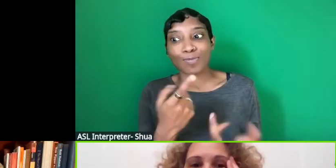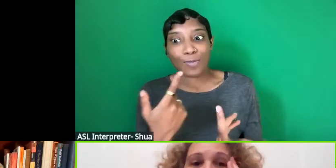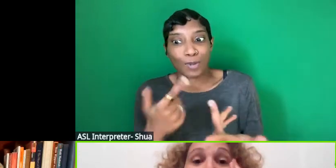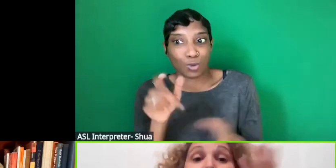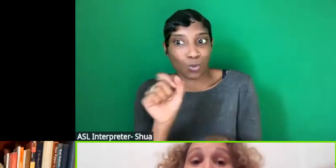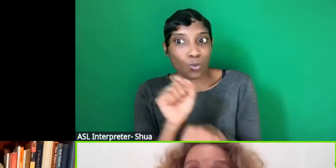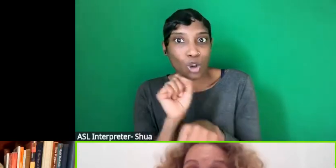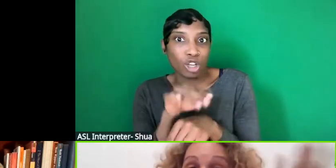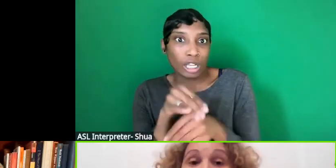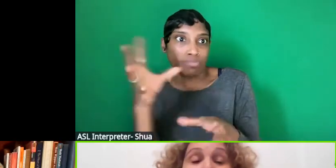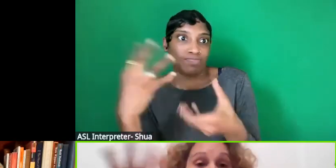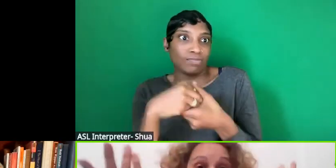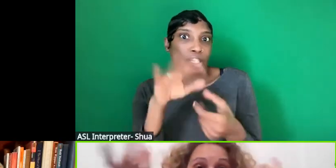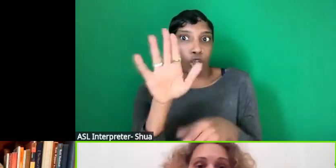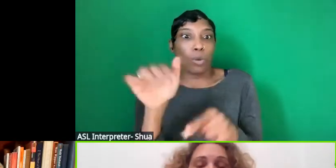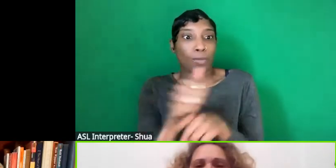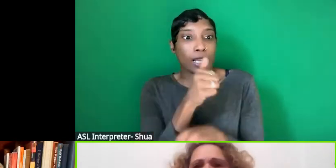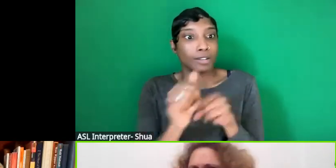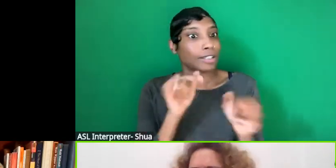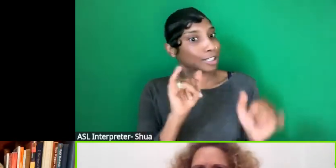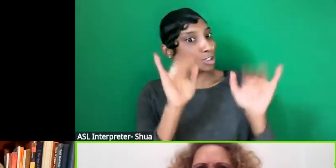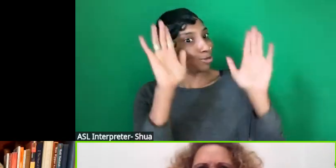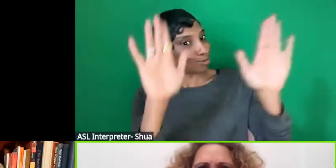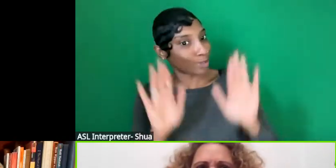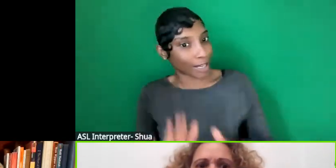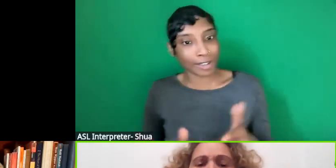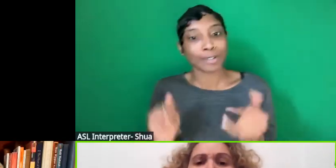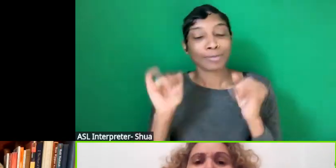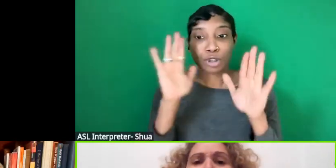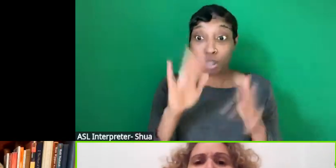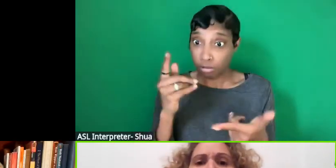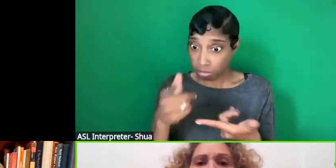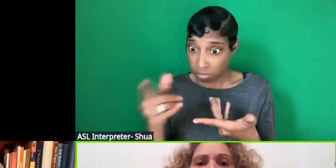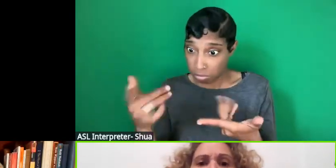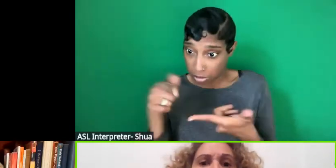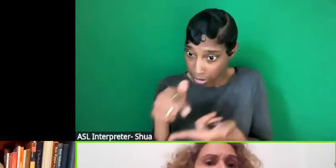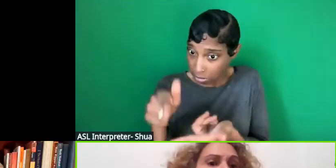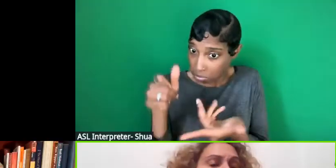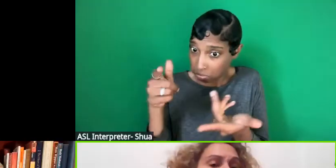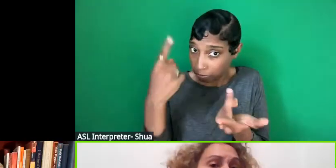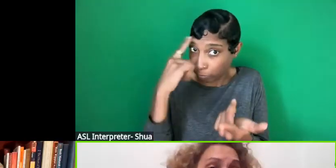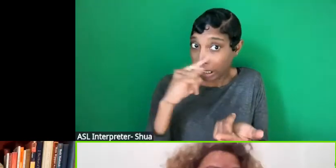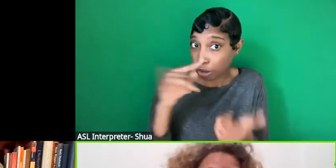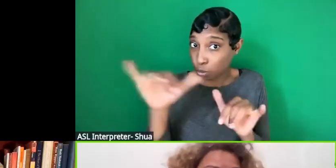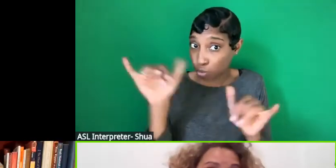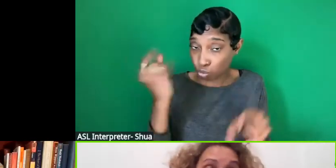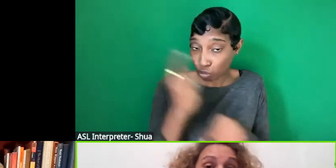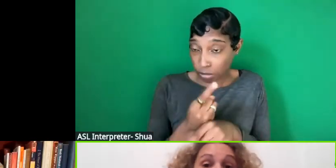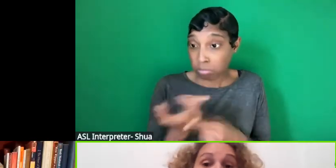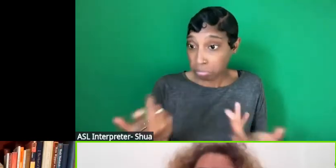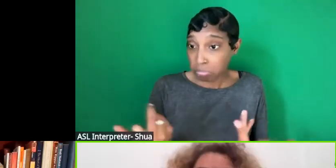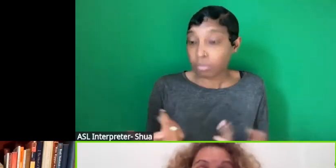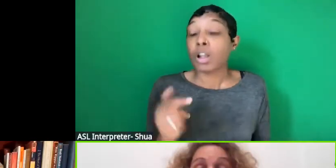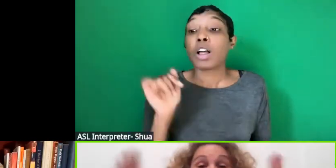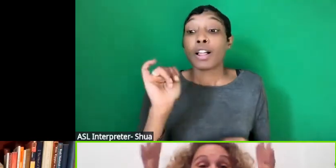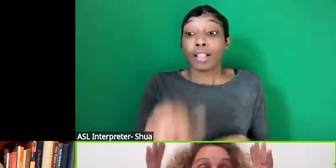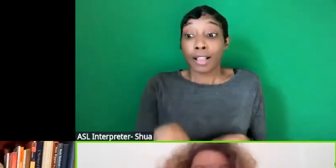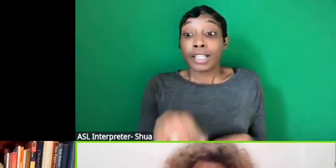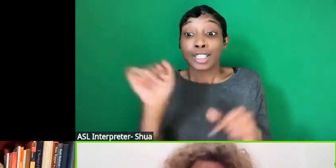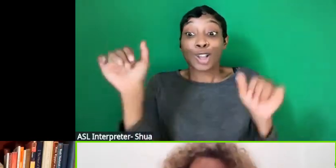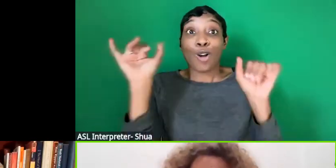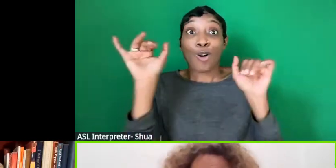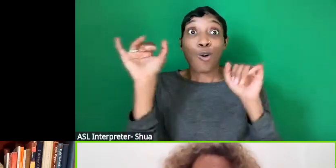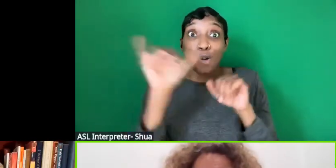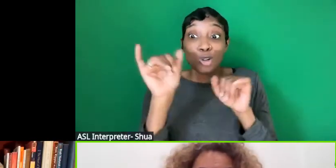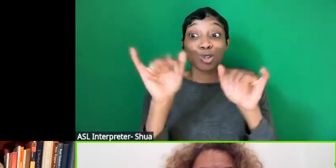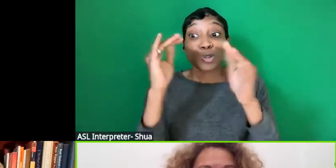practice also. So, okay, this is great. And especially for kids too, right? So, this is all really important, but also important is this